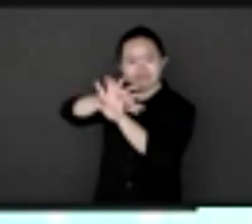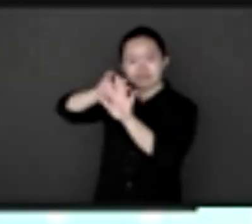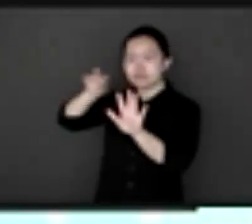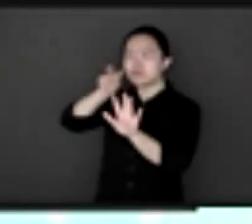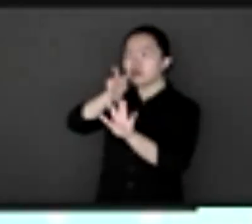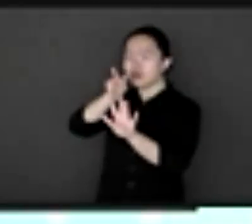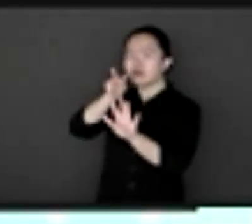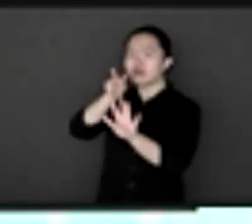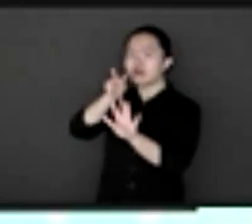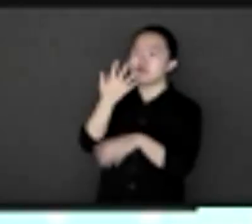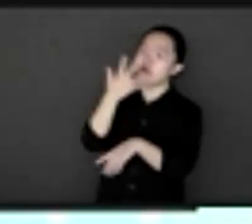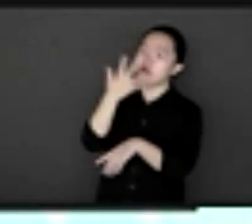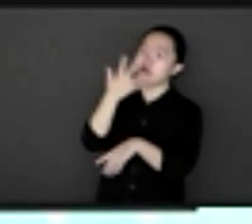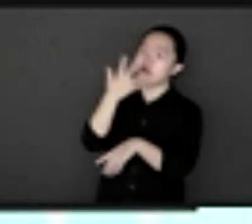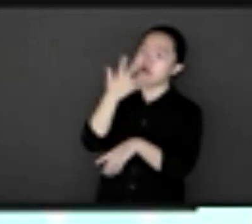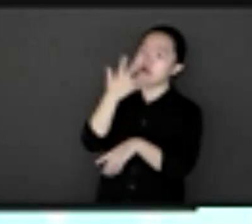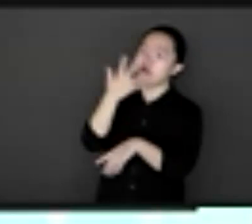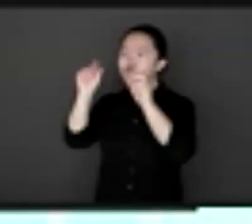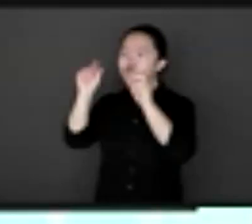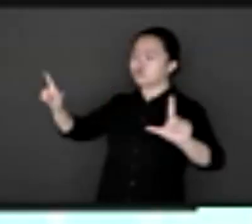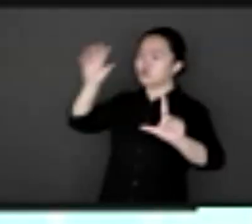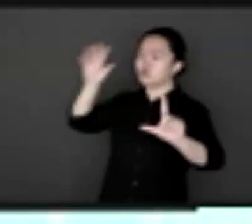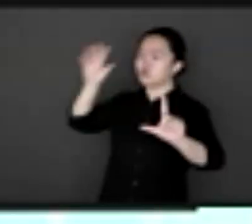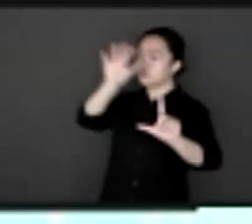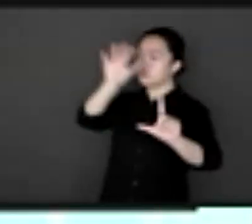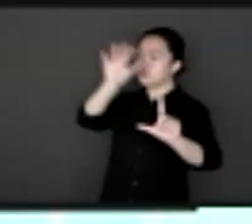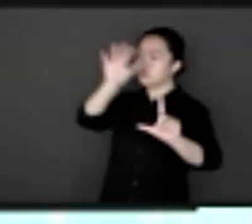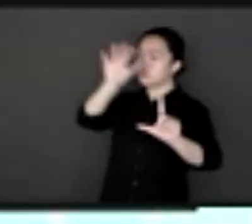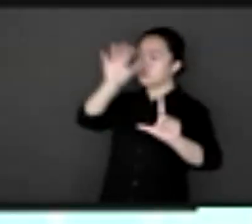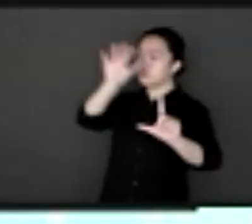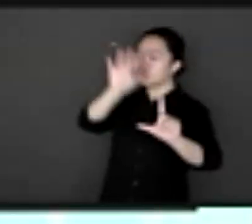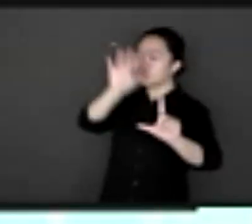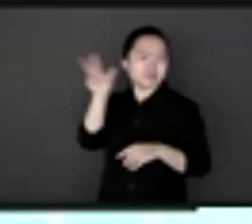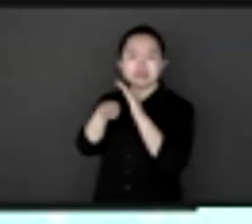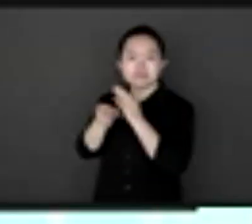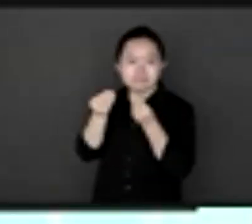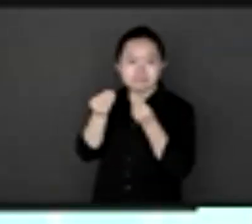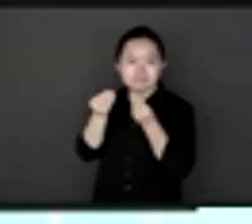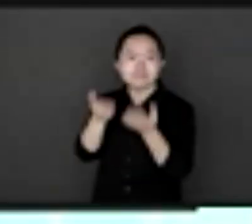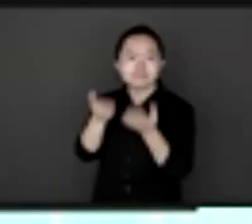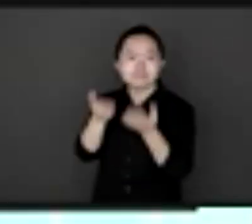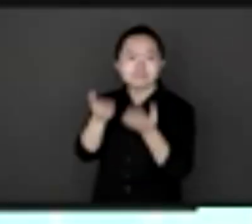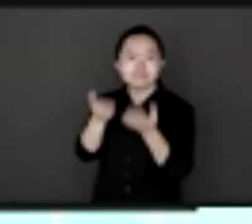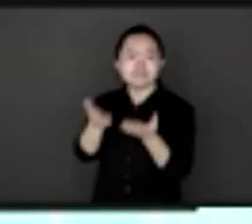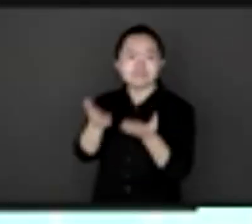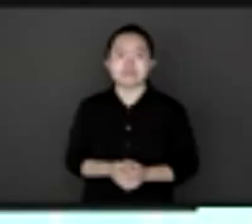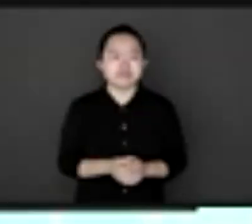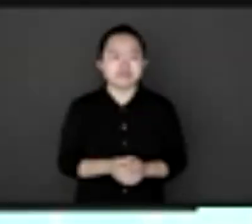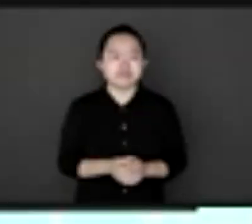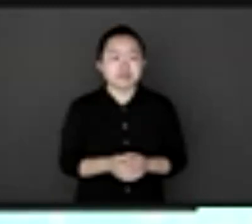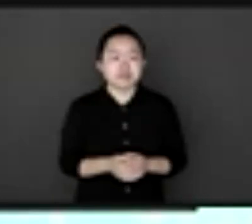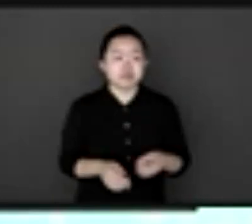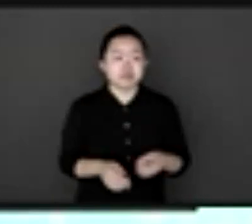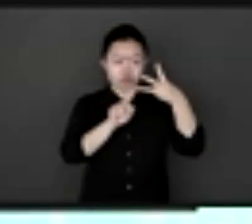Third-party content is also excluded, and that is of course because the public sector body cannot be responsible for what other